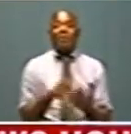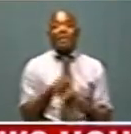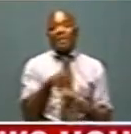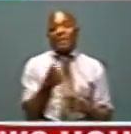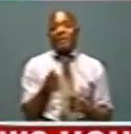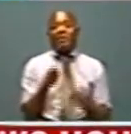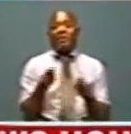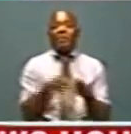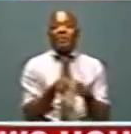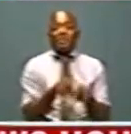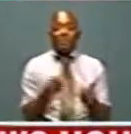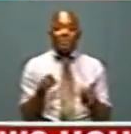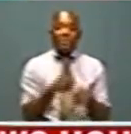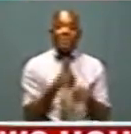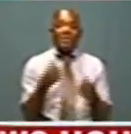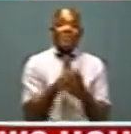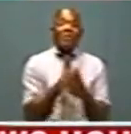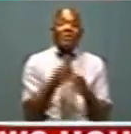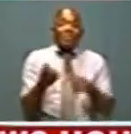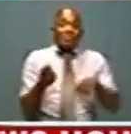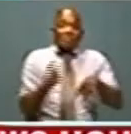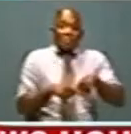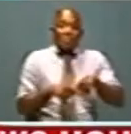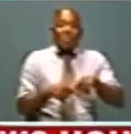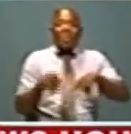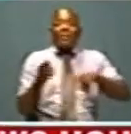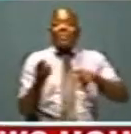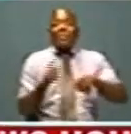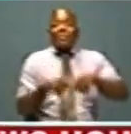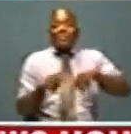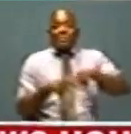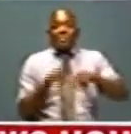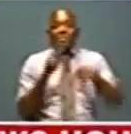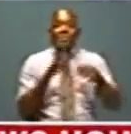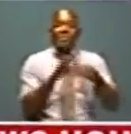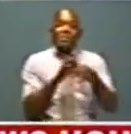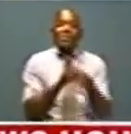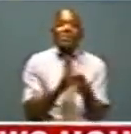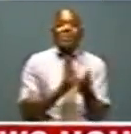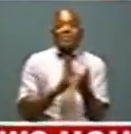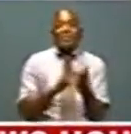other regions. She said new infections must be linked to treatment and ensure this.